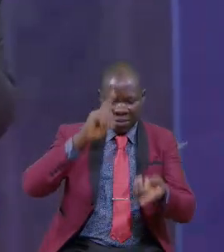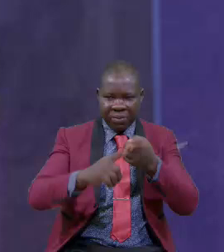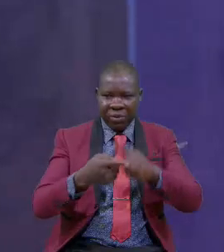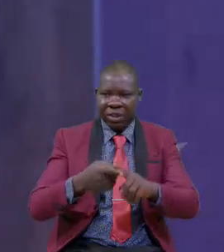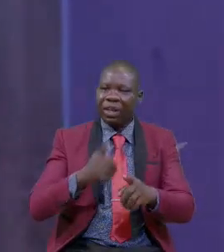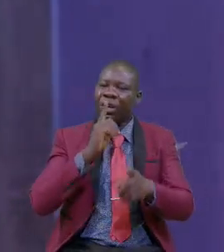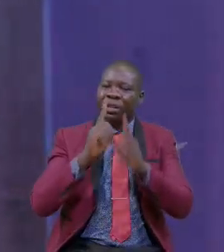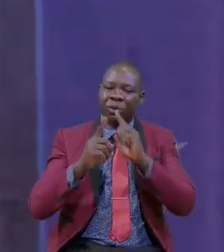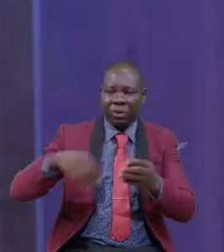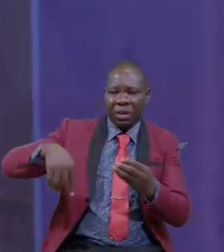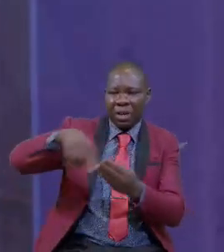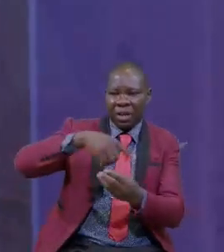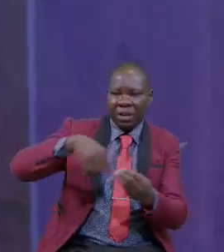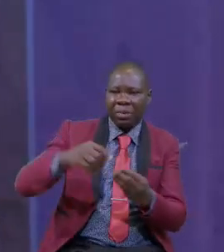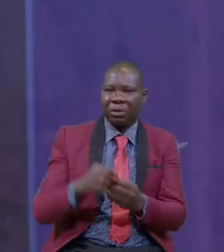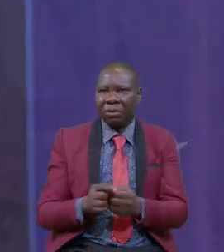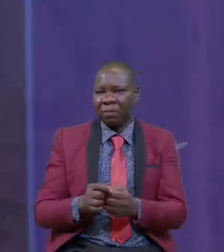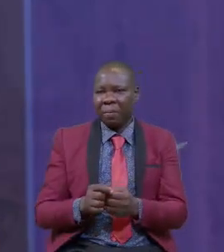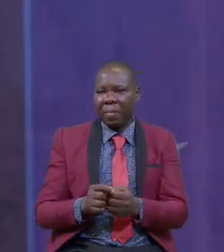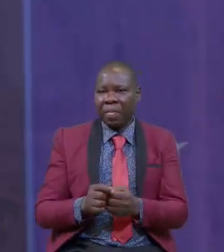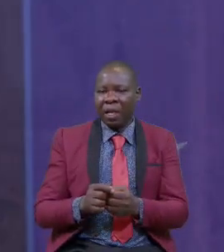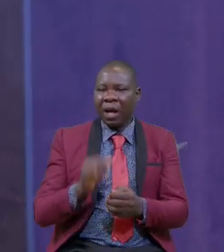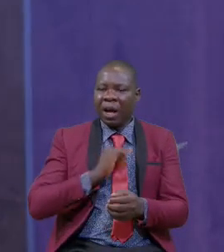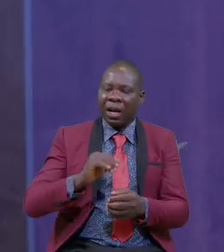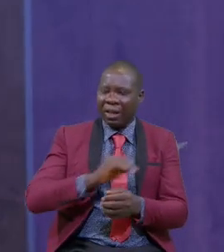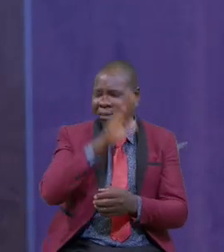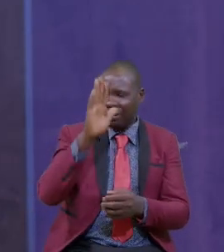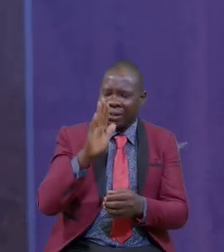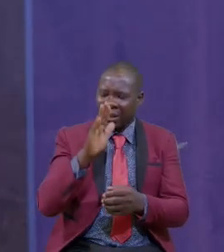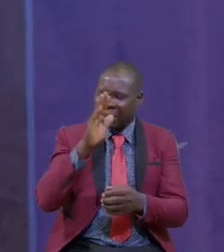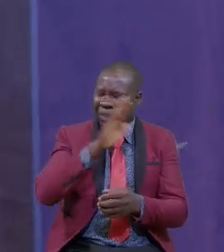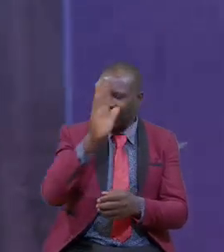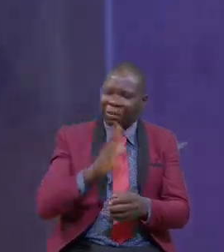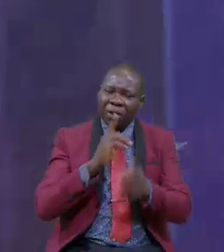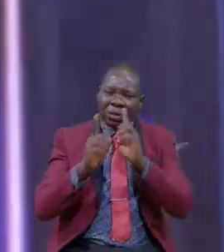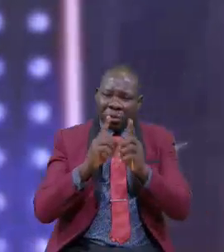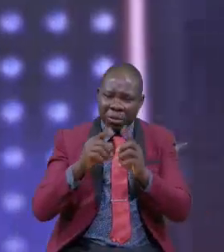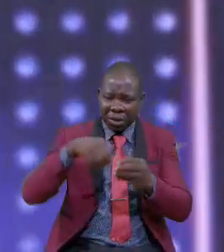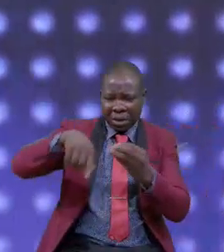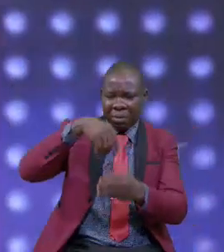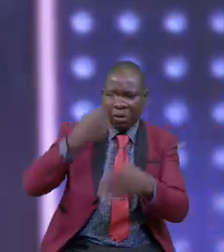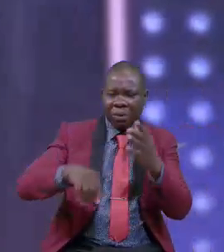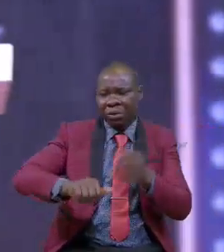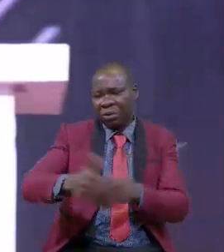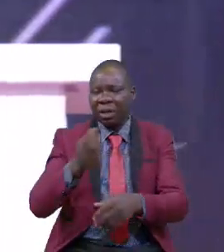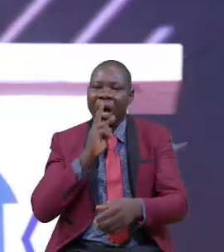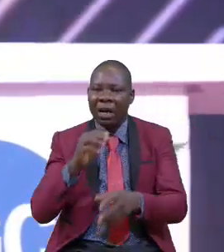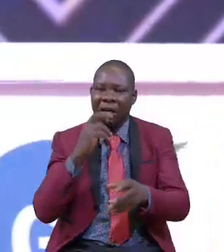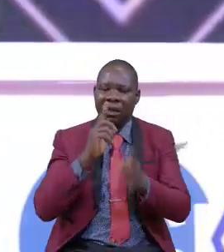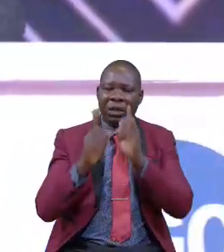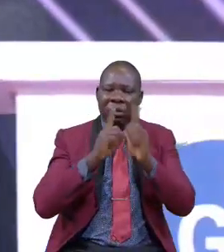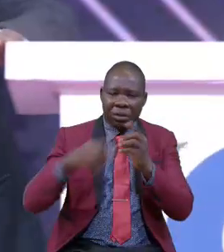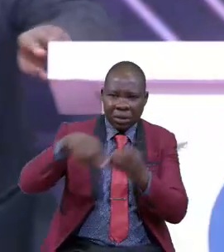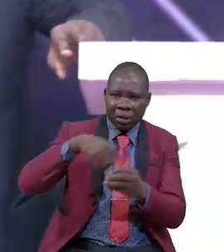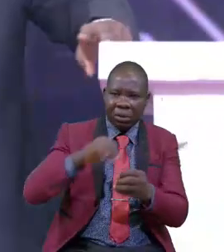what others are doing. I never contribute. I didn't have that. And then in the class, the person who